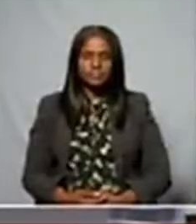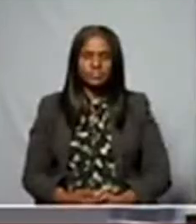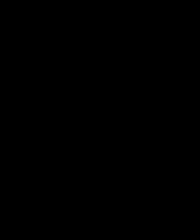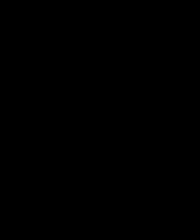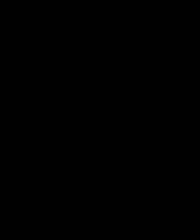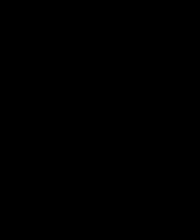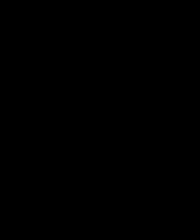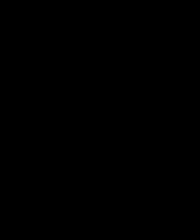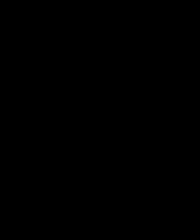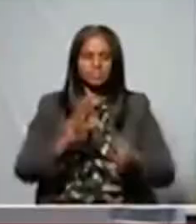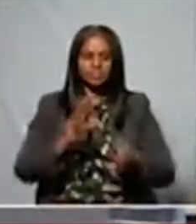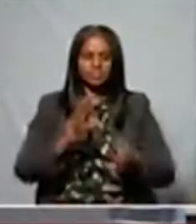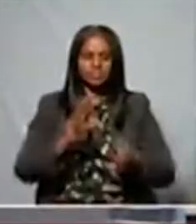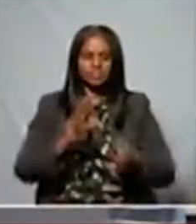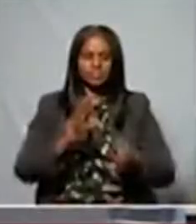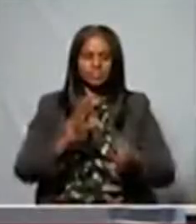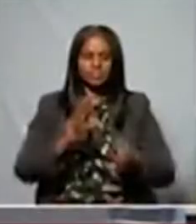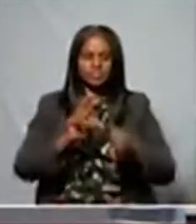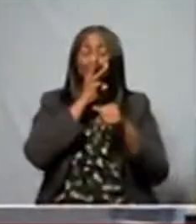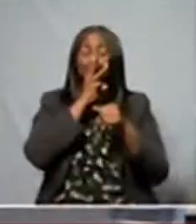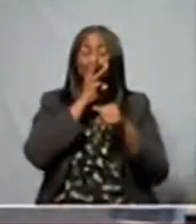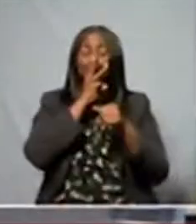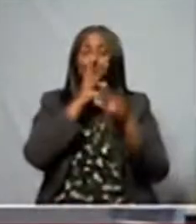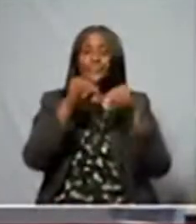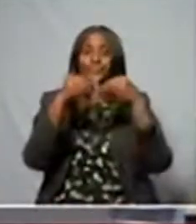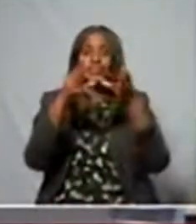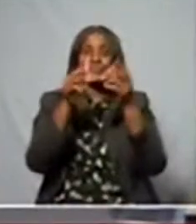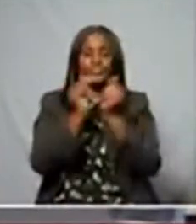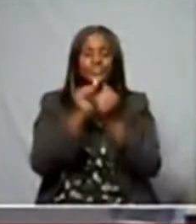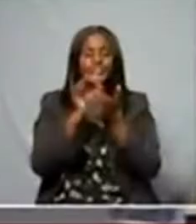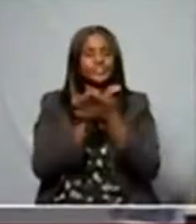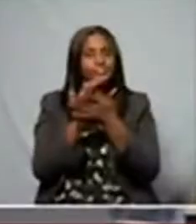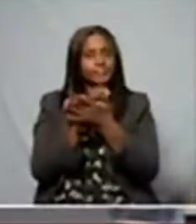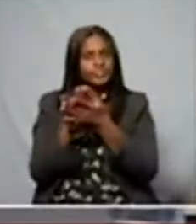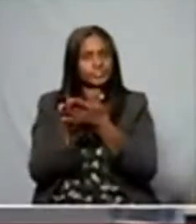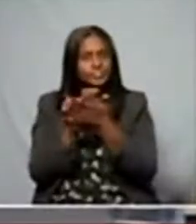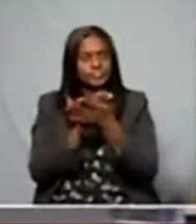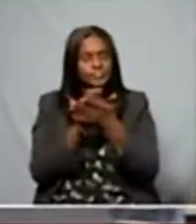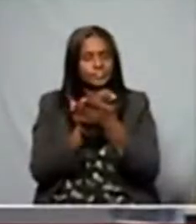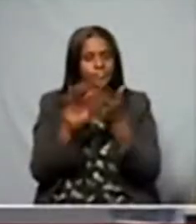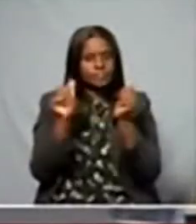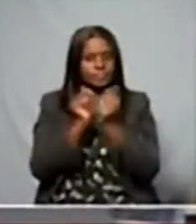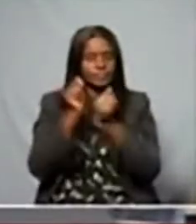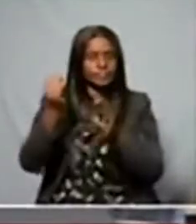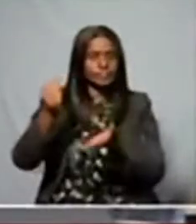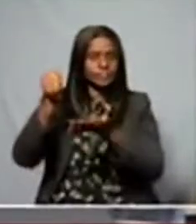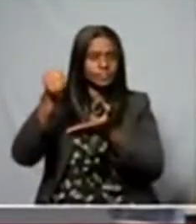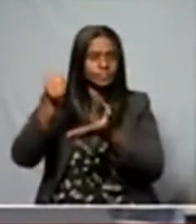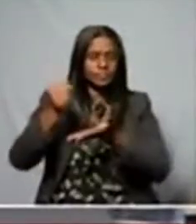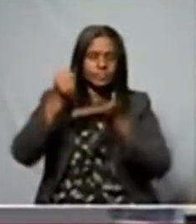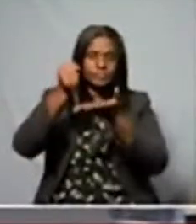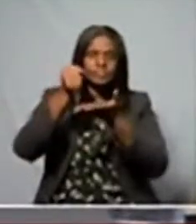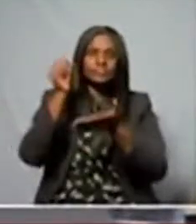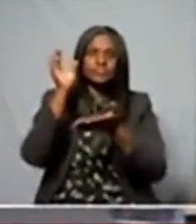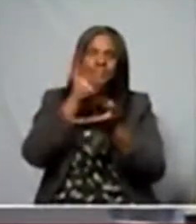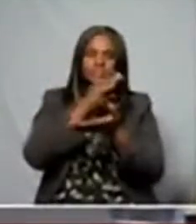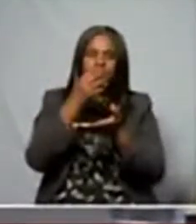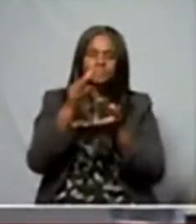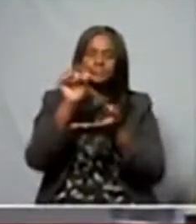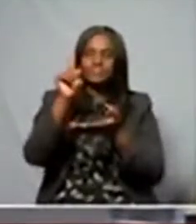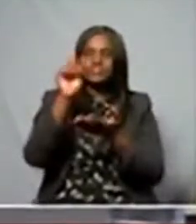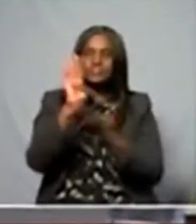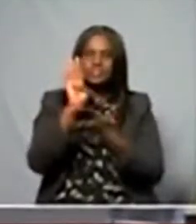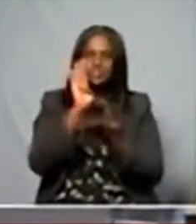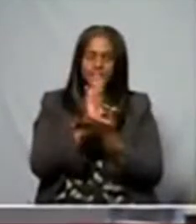Chair, the second, supply and sanitation, with a budgetary allocation of